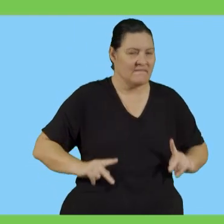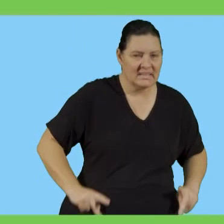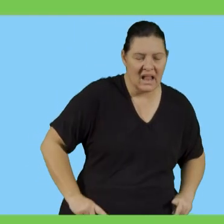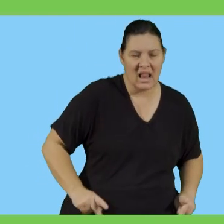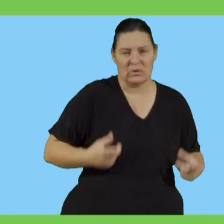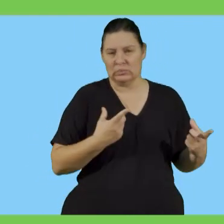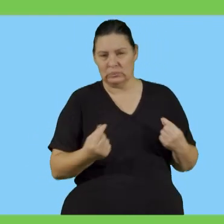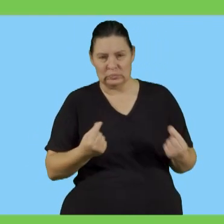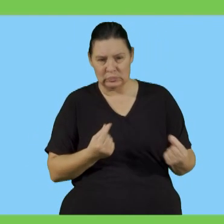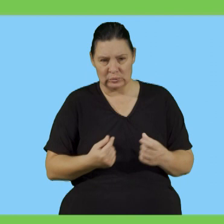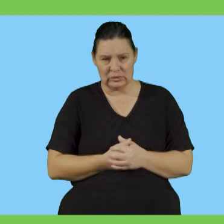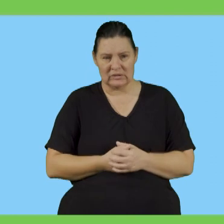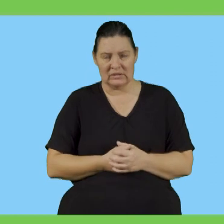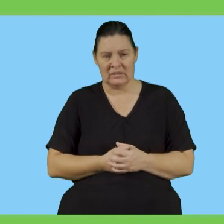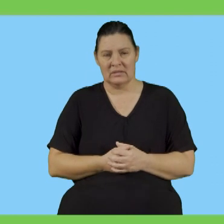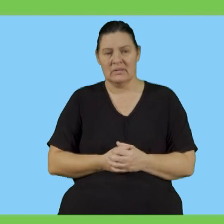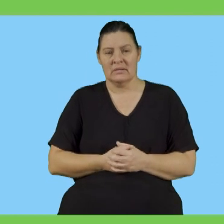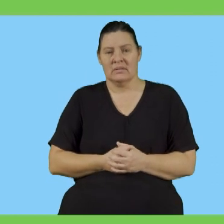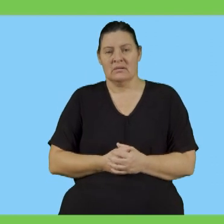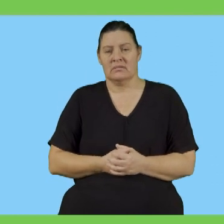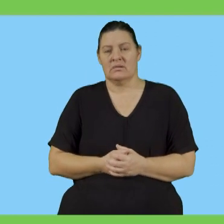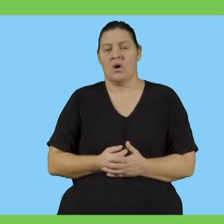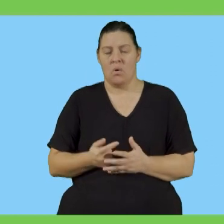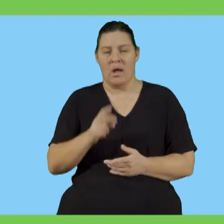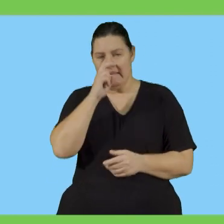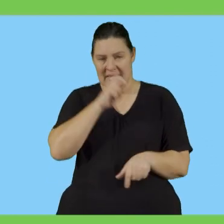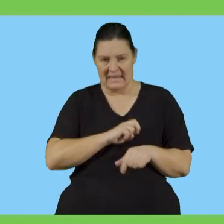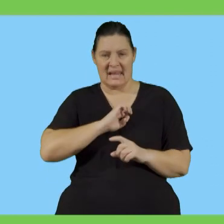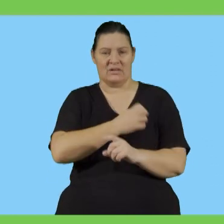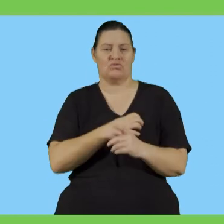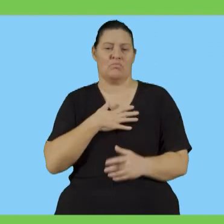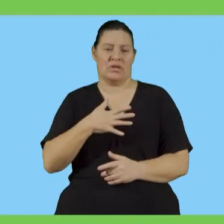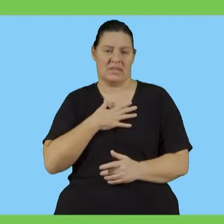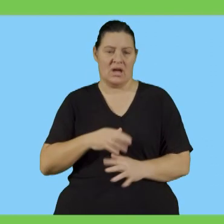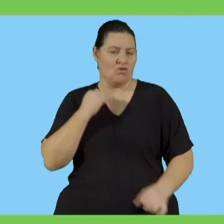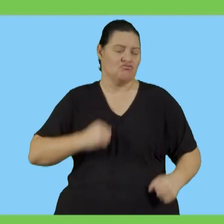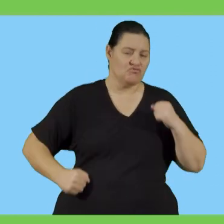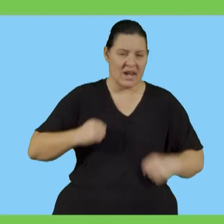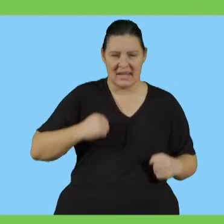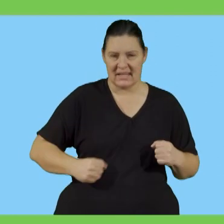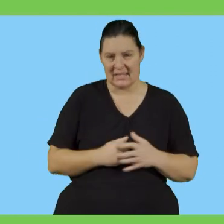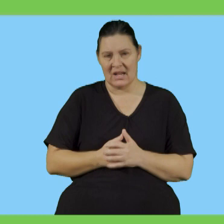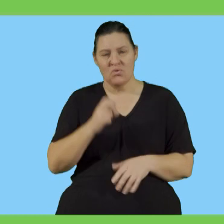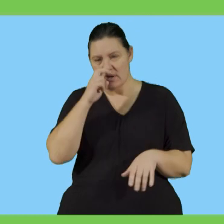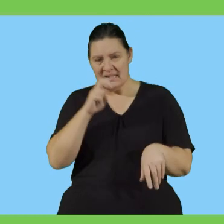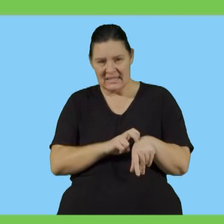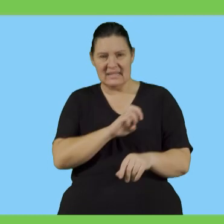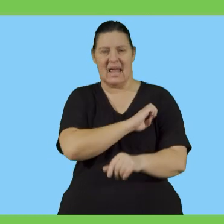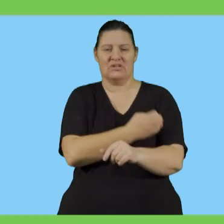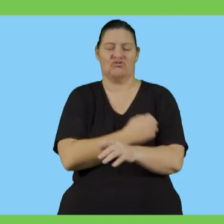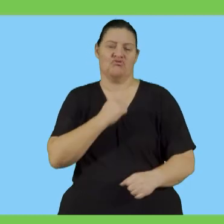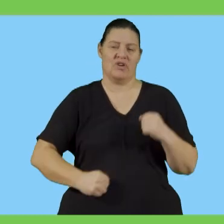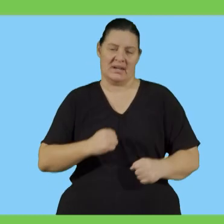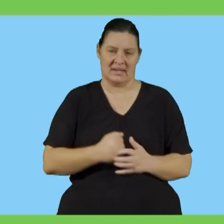needs energy for the growth. Breathing, you need energy to breathe. Running, you need energy